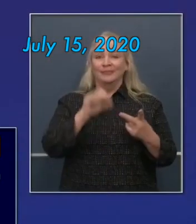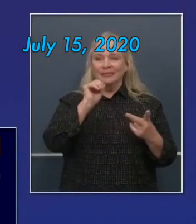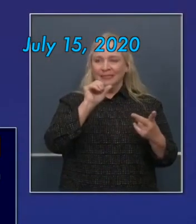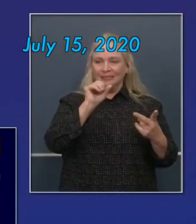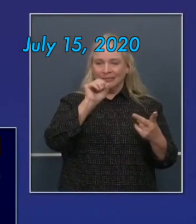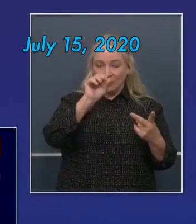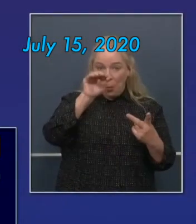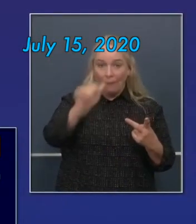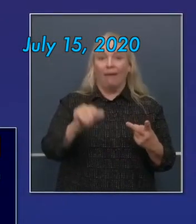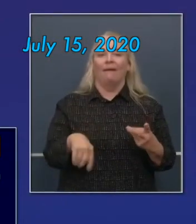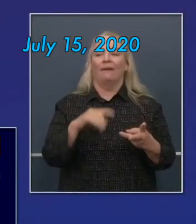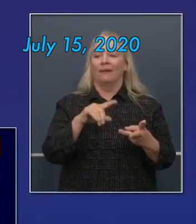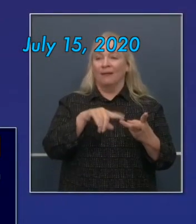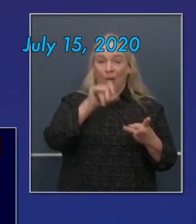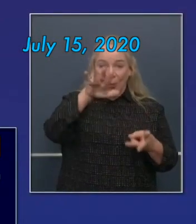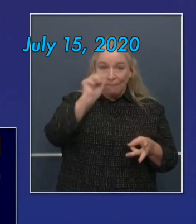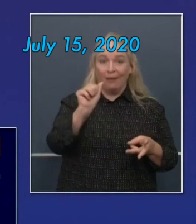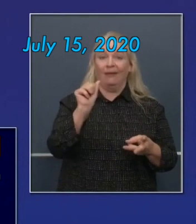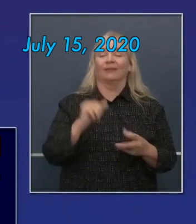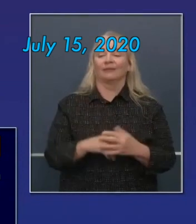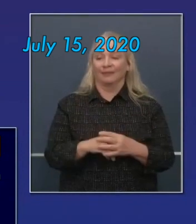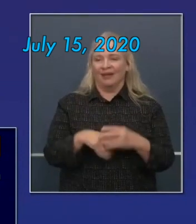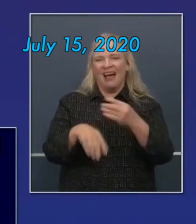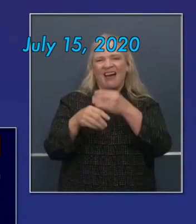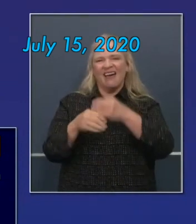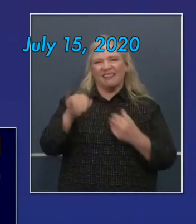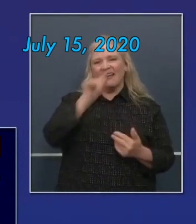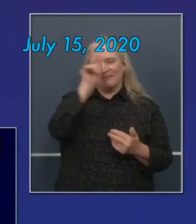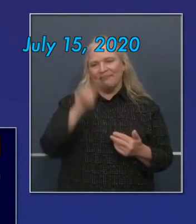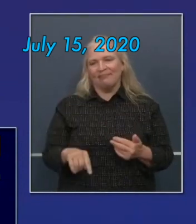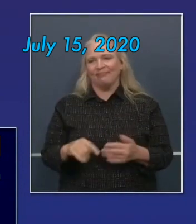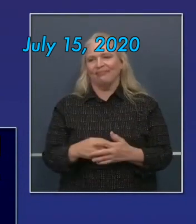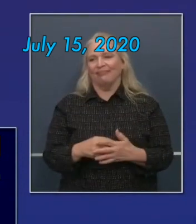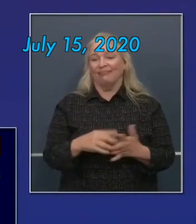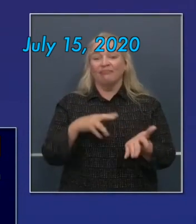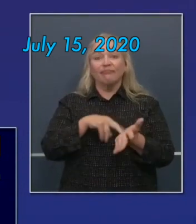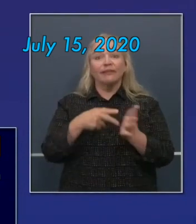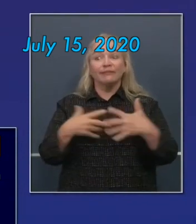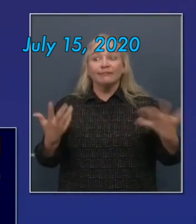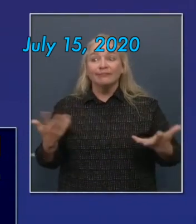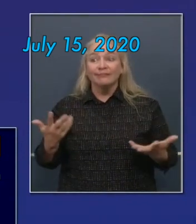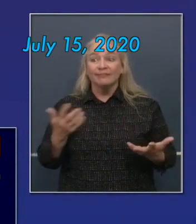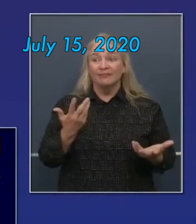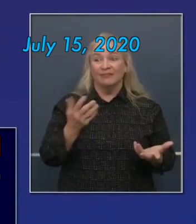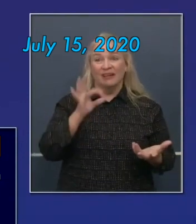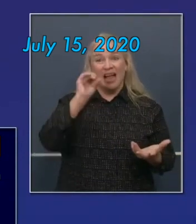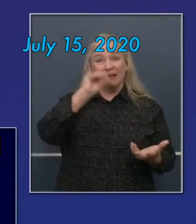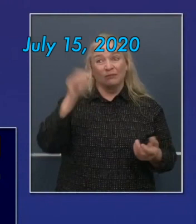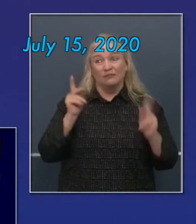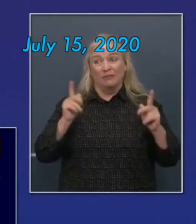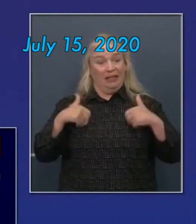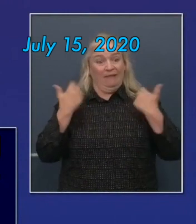meals. Counties that have been remaining on the county monitoring list for three consecutive days, which includes LA County, they're required to